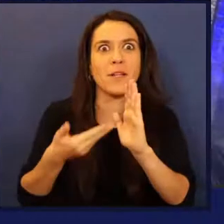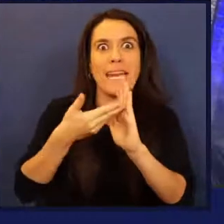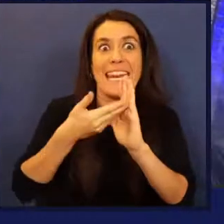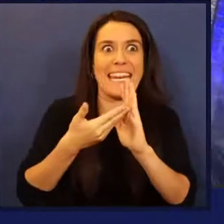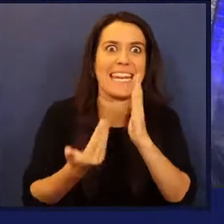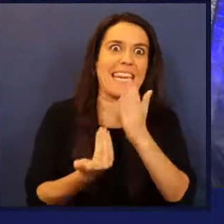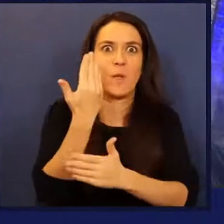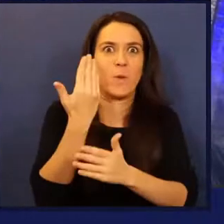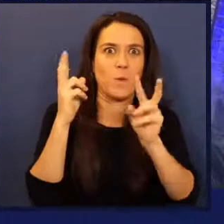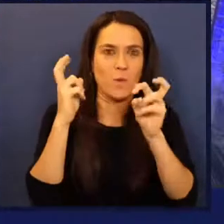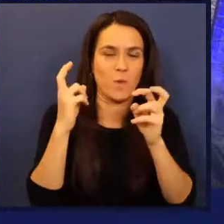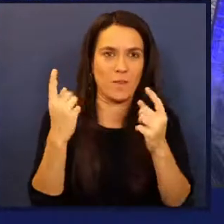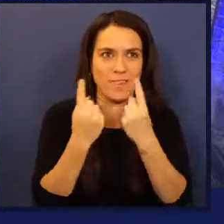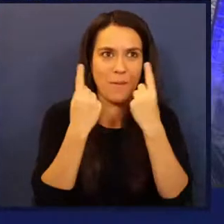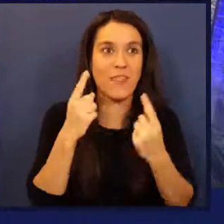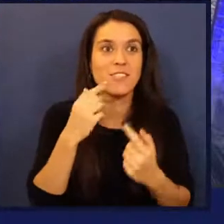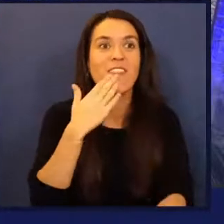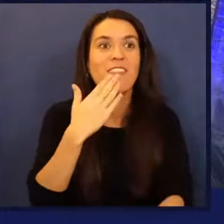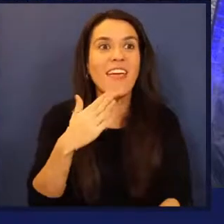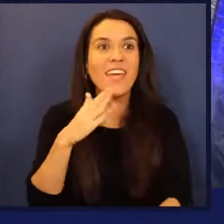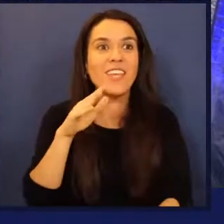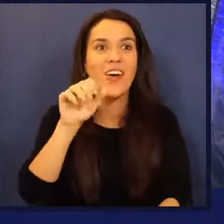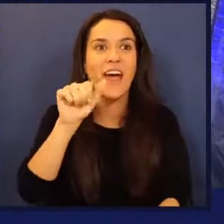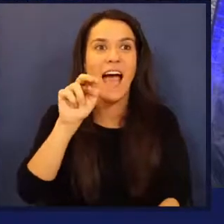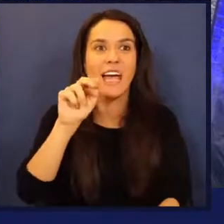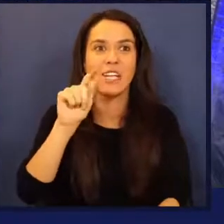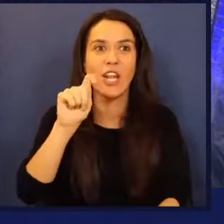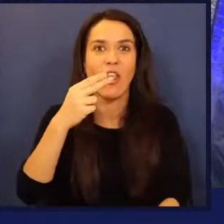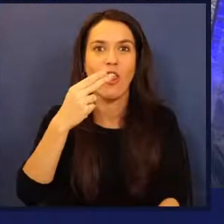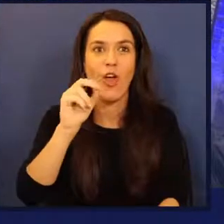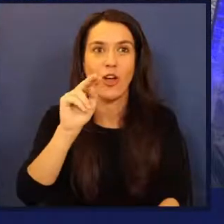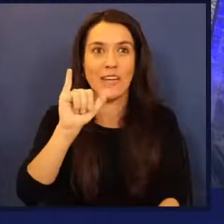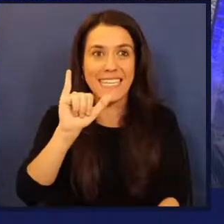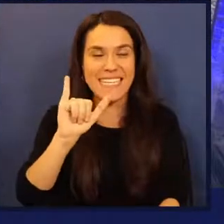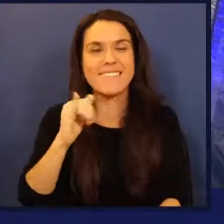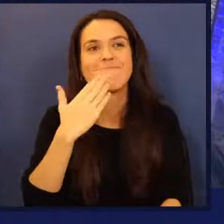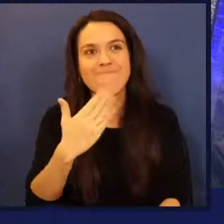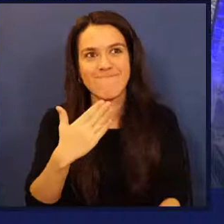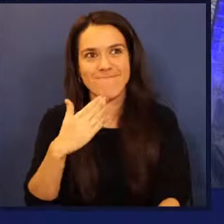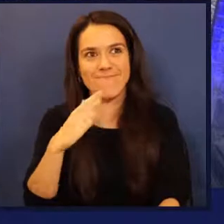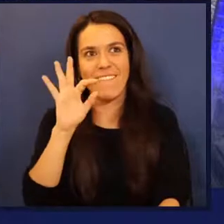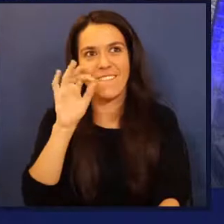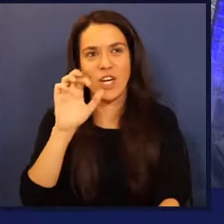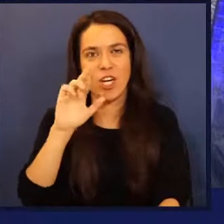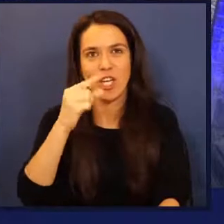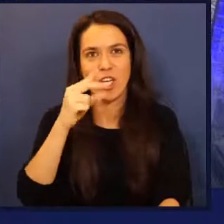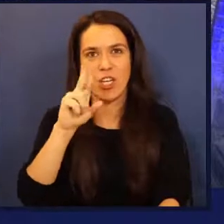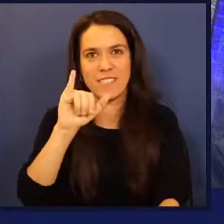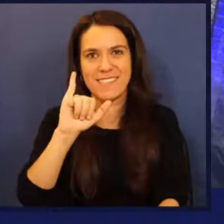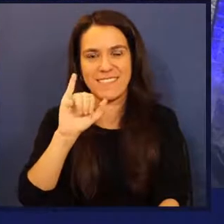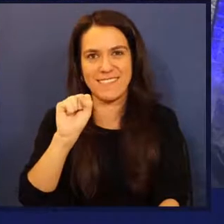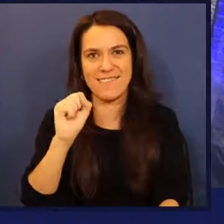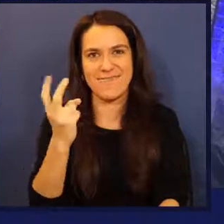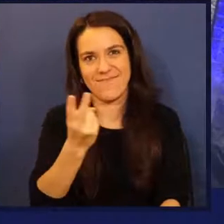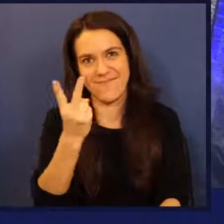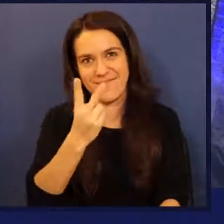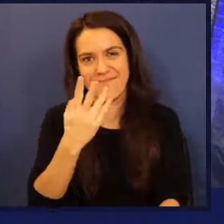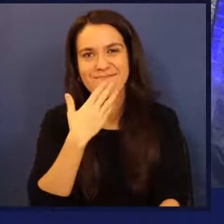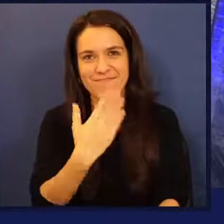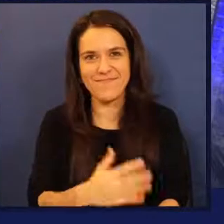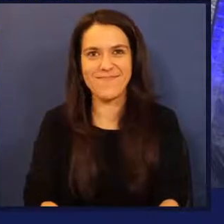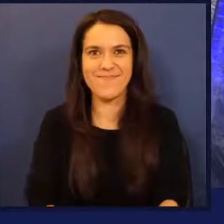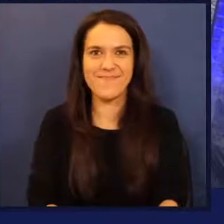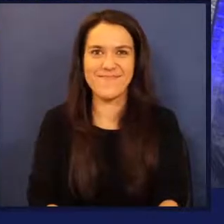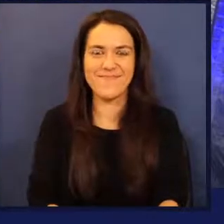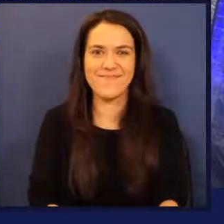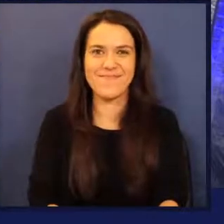So thank you, Anthony, for that. And Fergus, it was great having you on. Yeah, well, thanks so much for the invite and the opportunity to speak to you all. Hope you